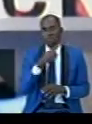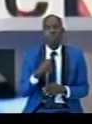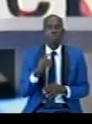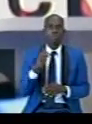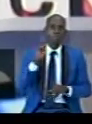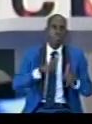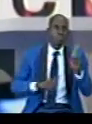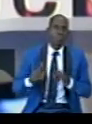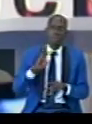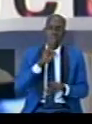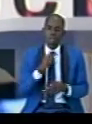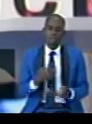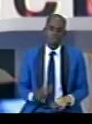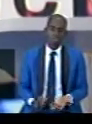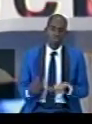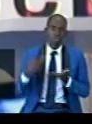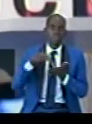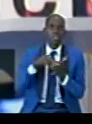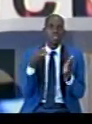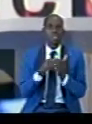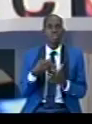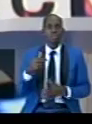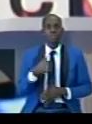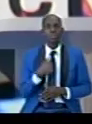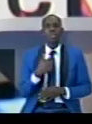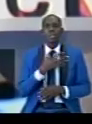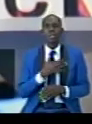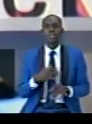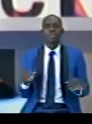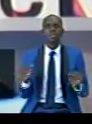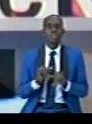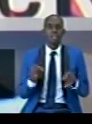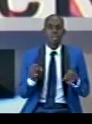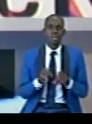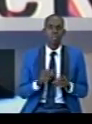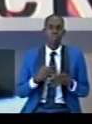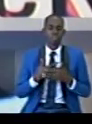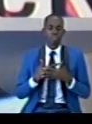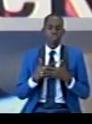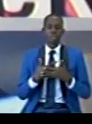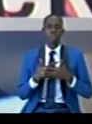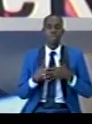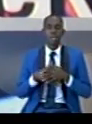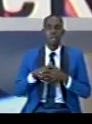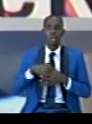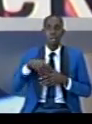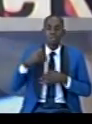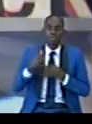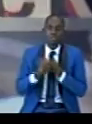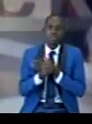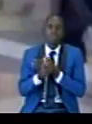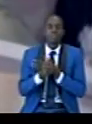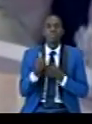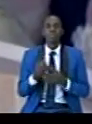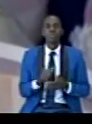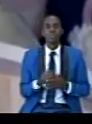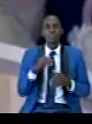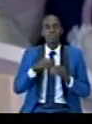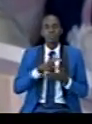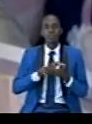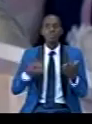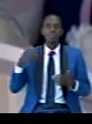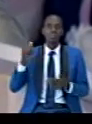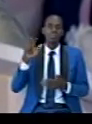against me, and such as breathe out cruelty. Then in verse